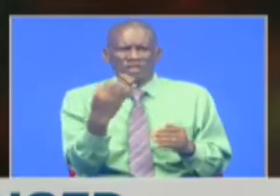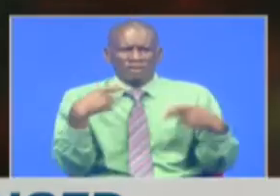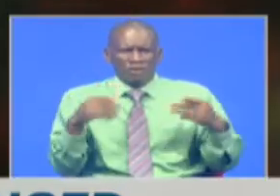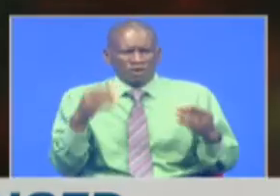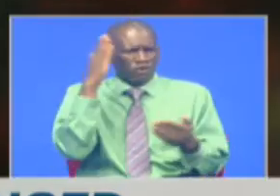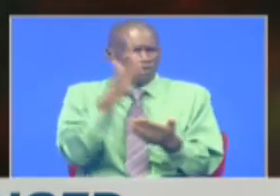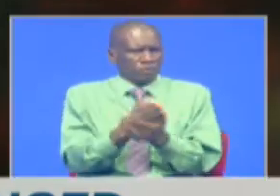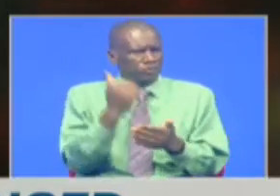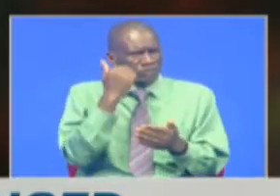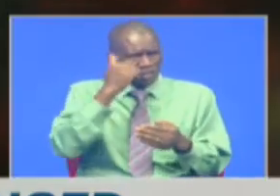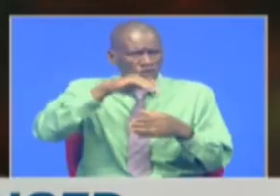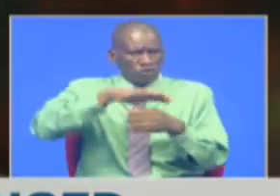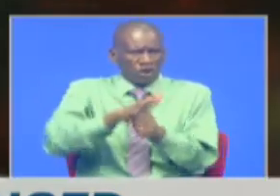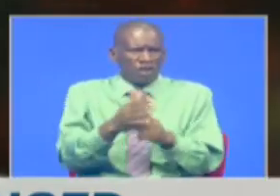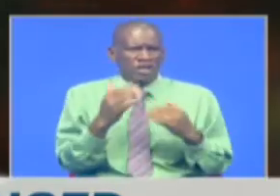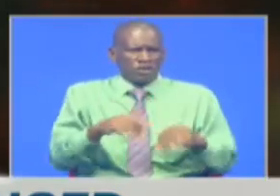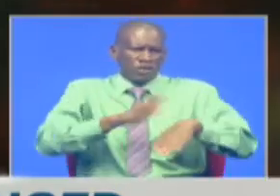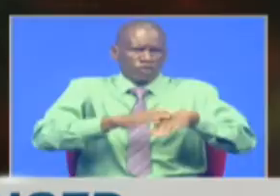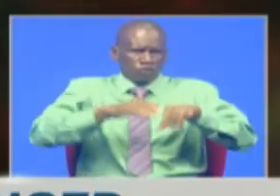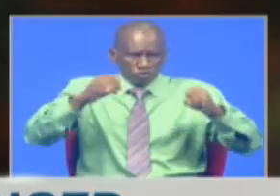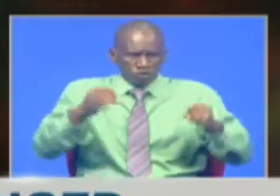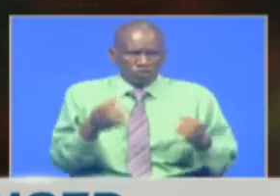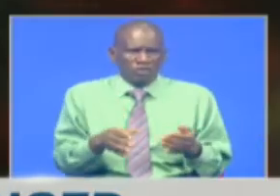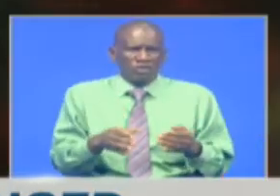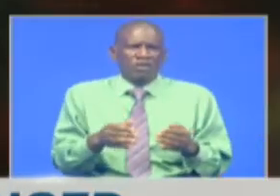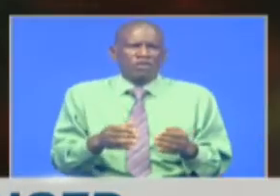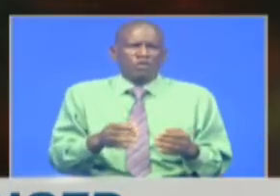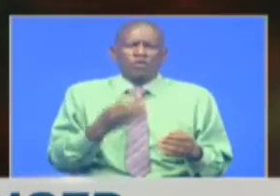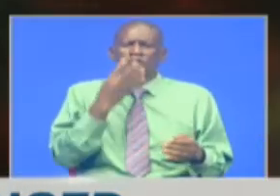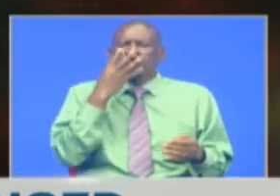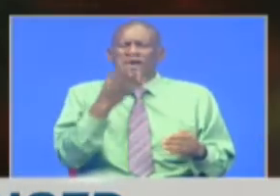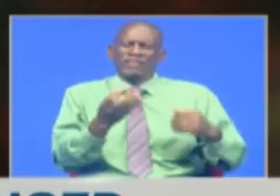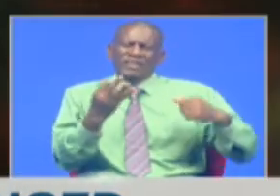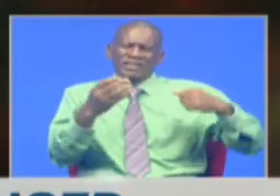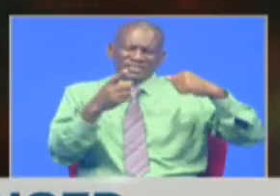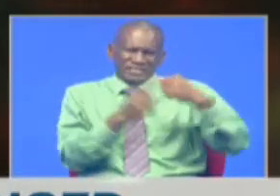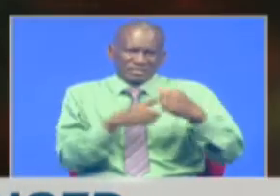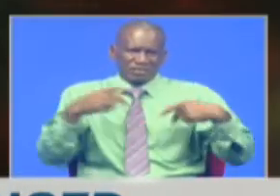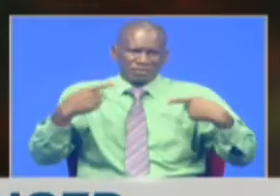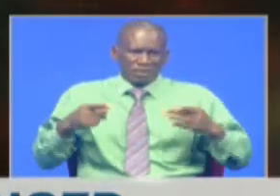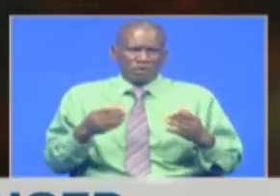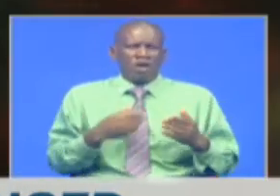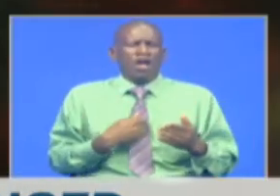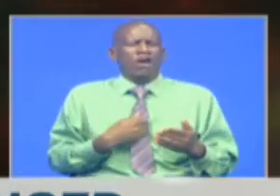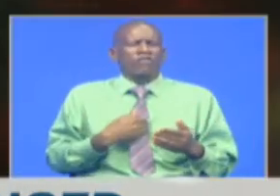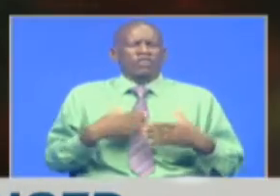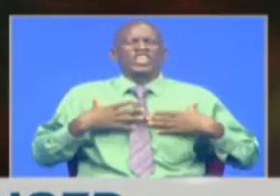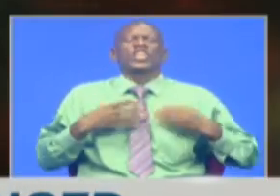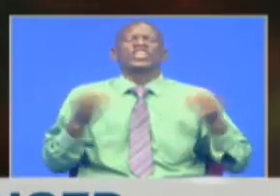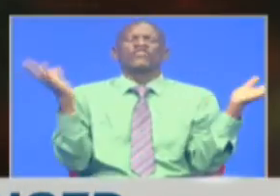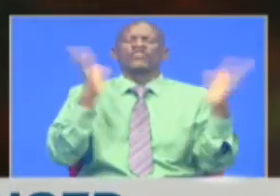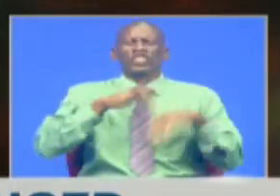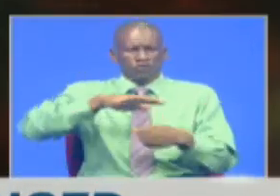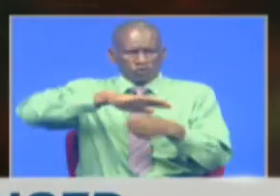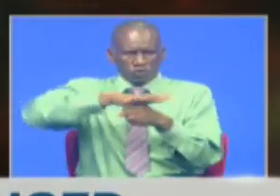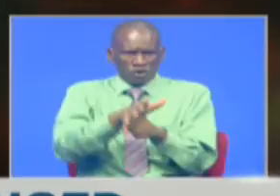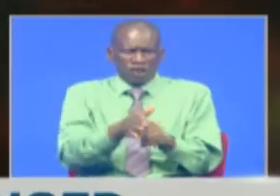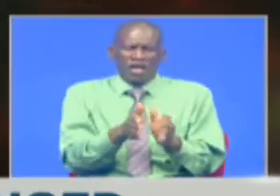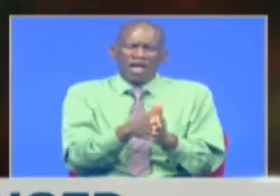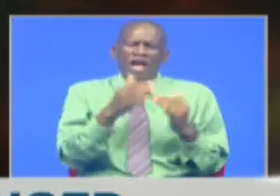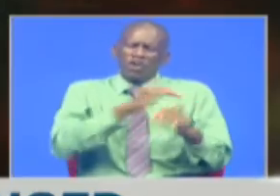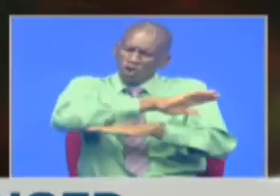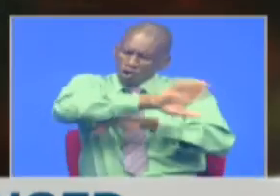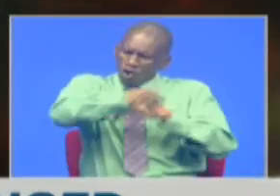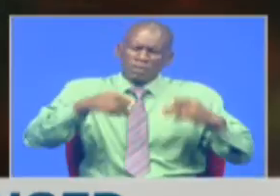there is always this bit of good news, and that is that 436 more patients have recovered, and this brings the total